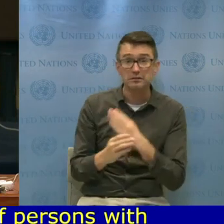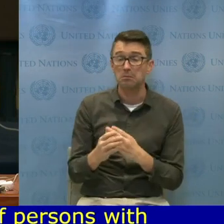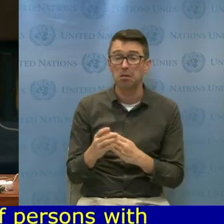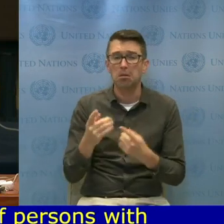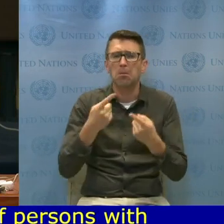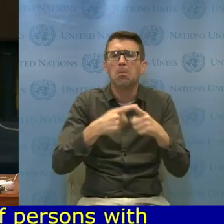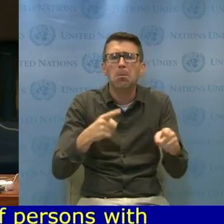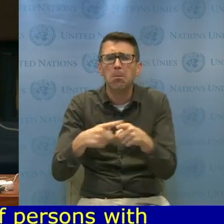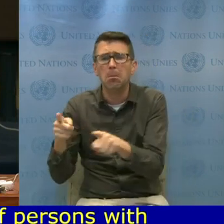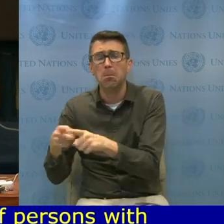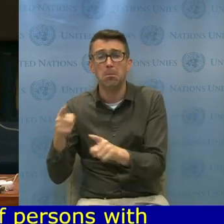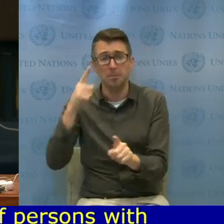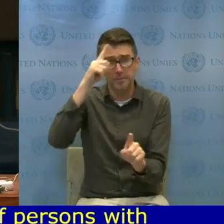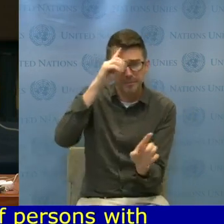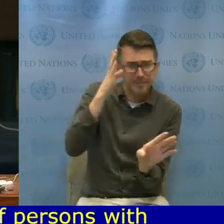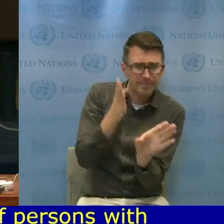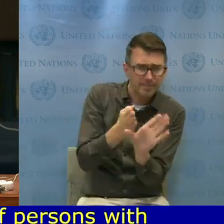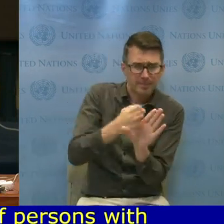multiple disabilities,